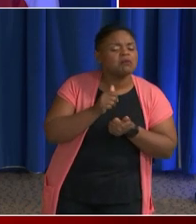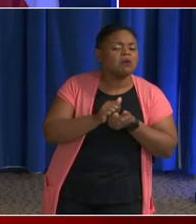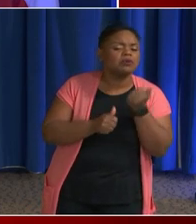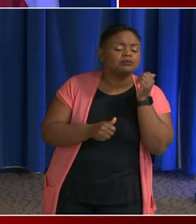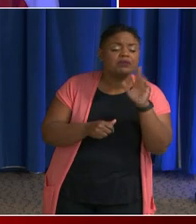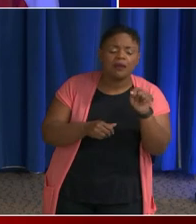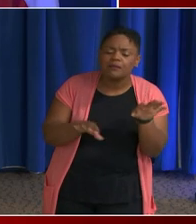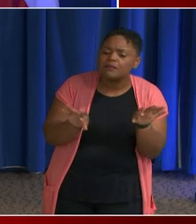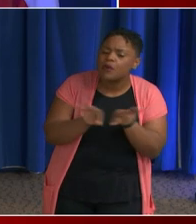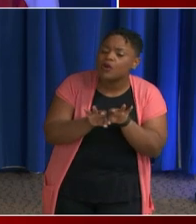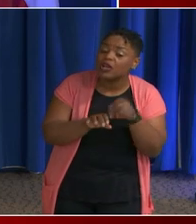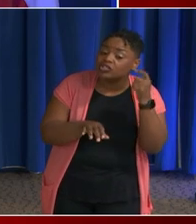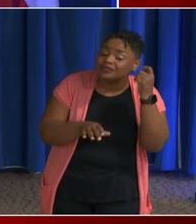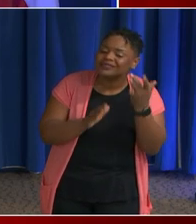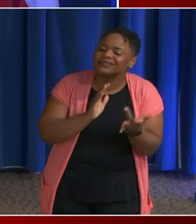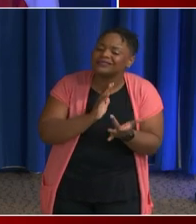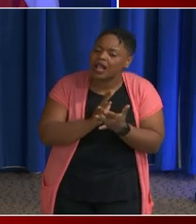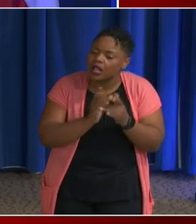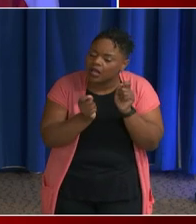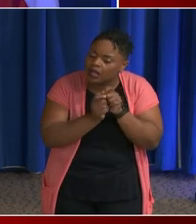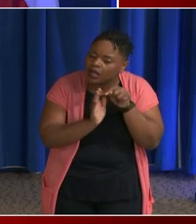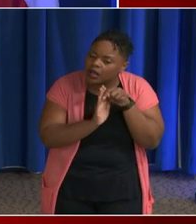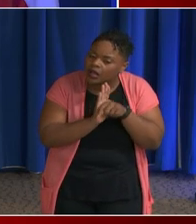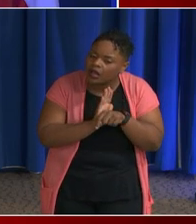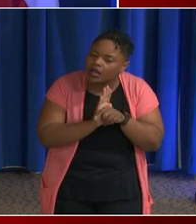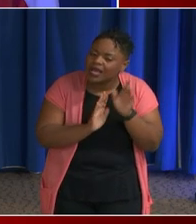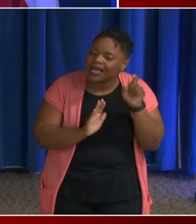the technicalities. Yes.